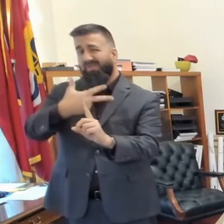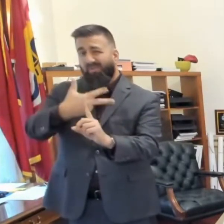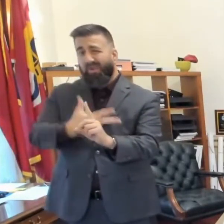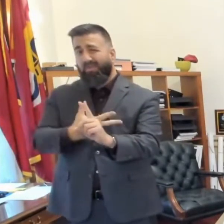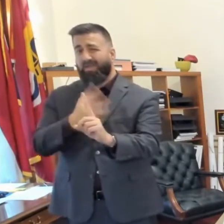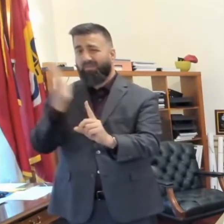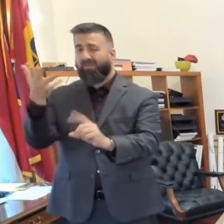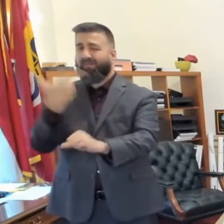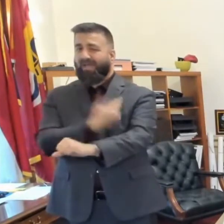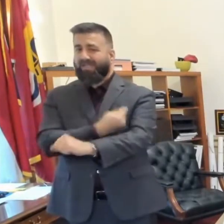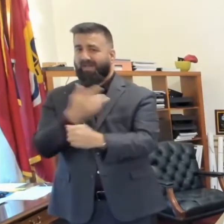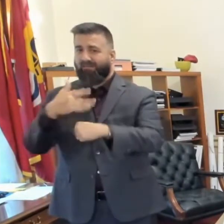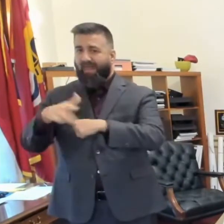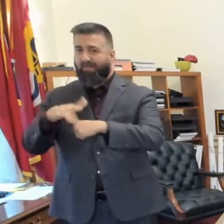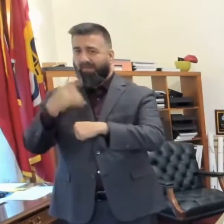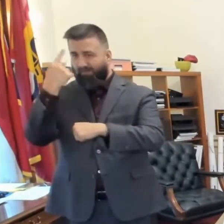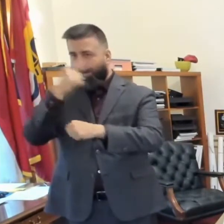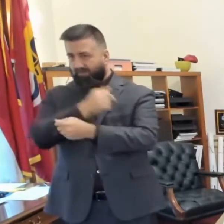months away.